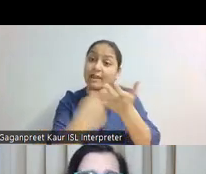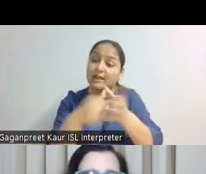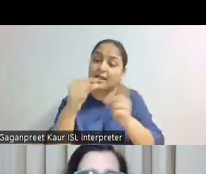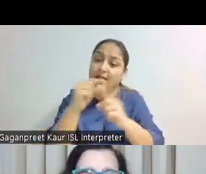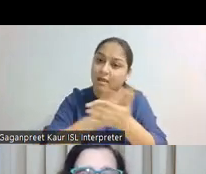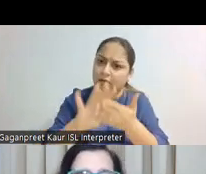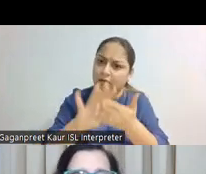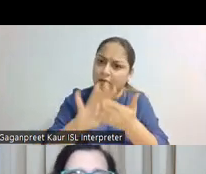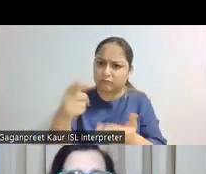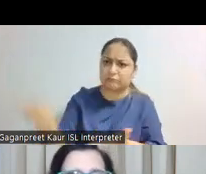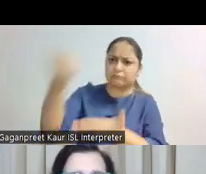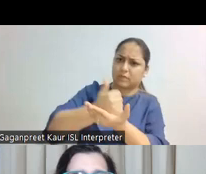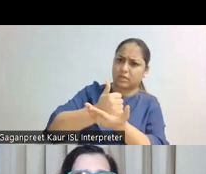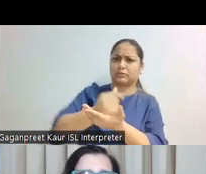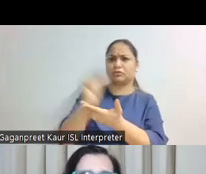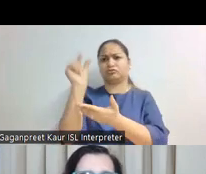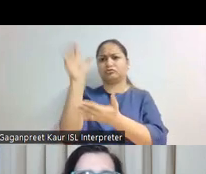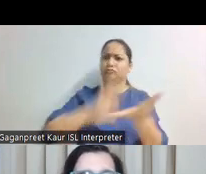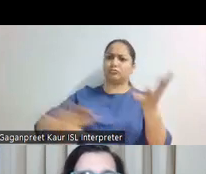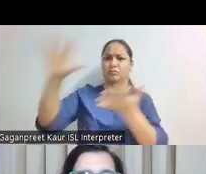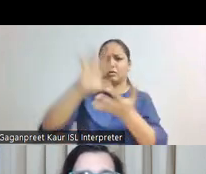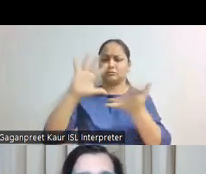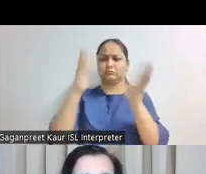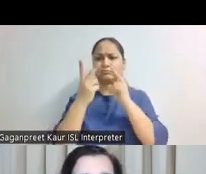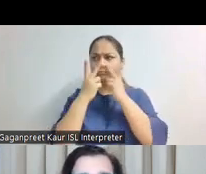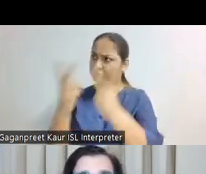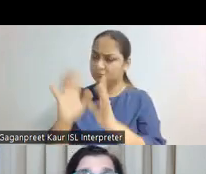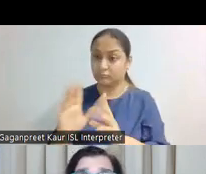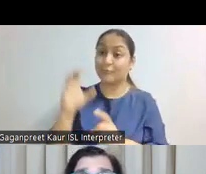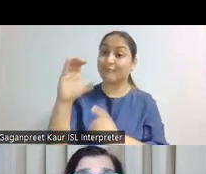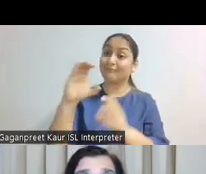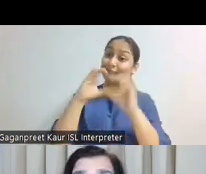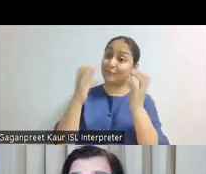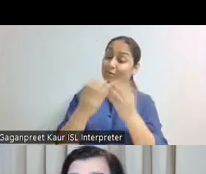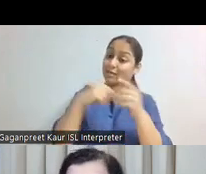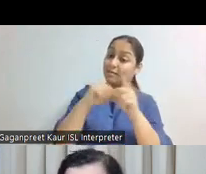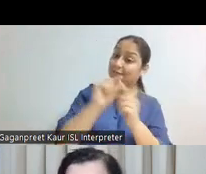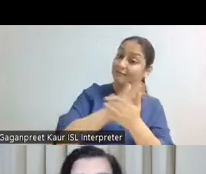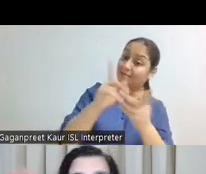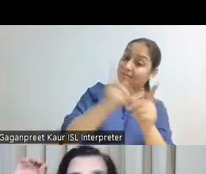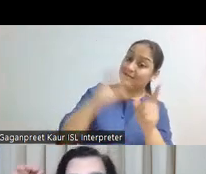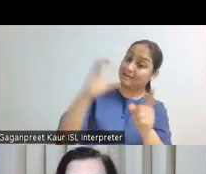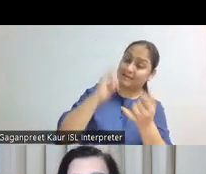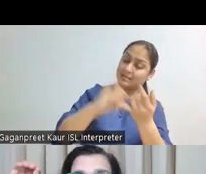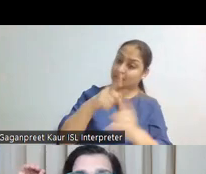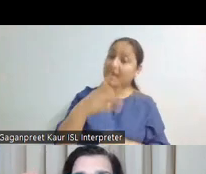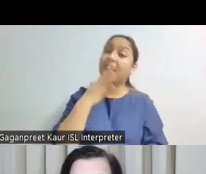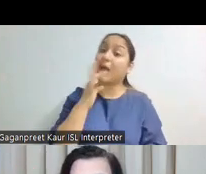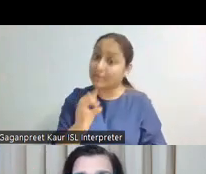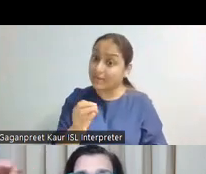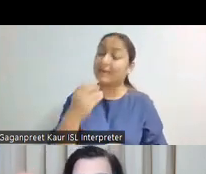universal. We found that at the International Conference on Women in Physics, that that's reality in